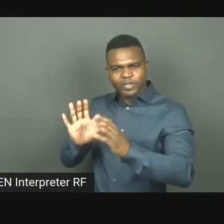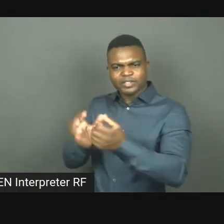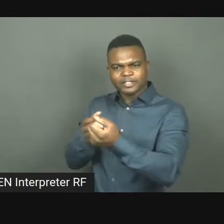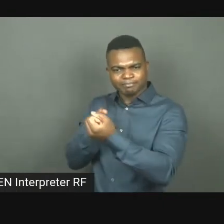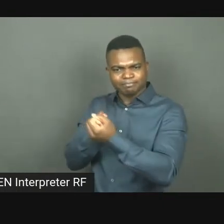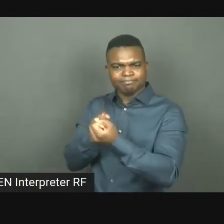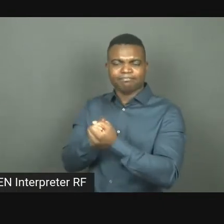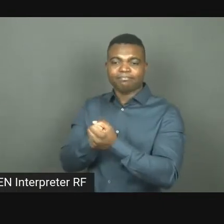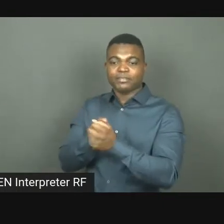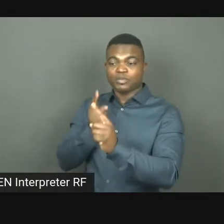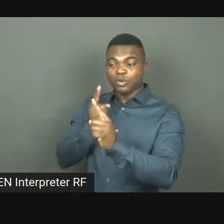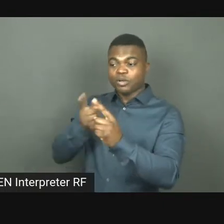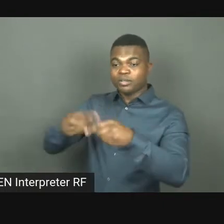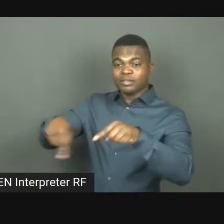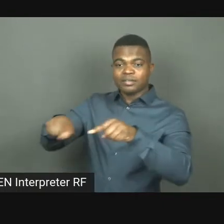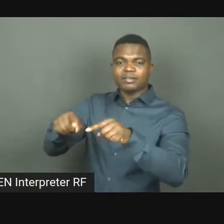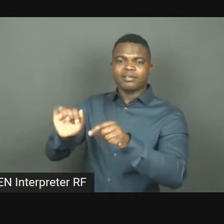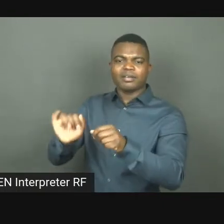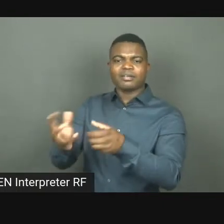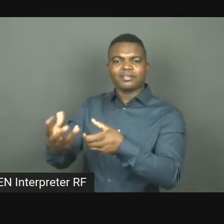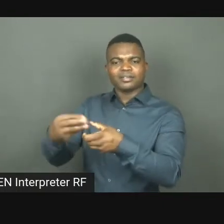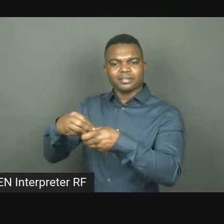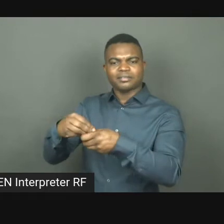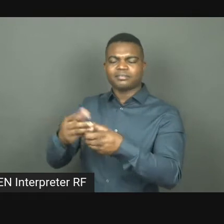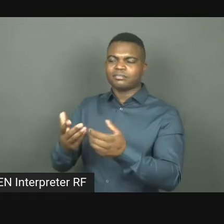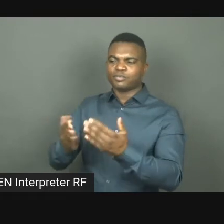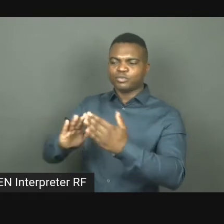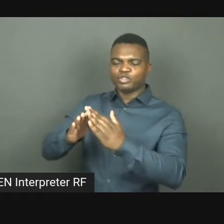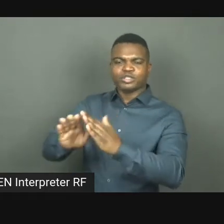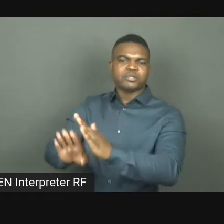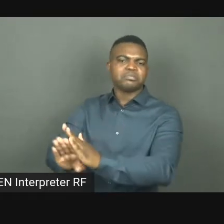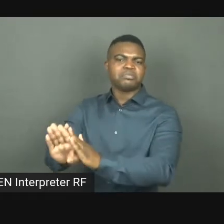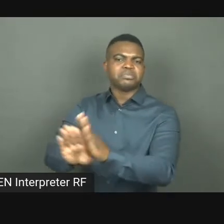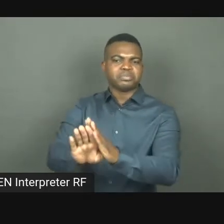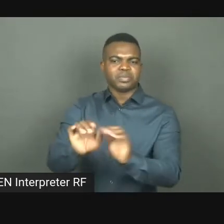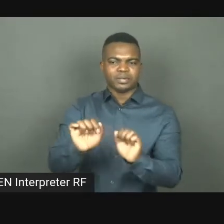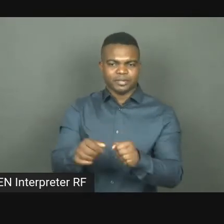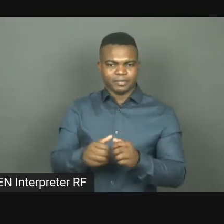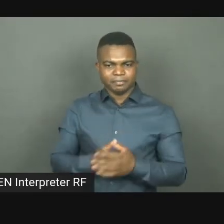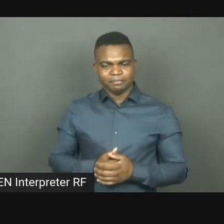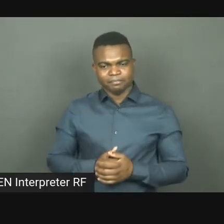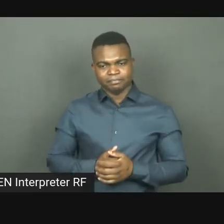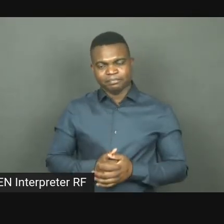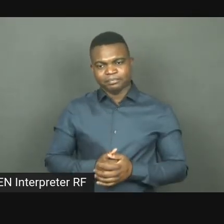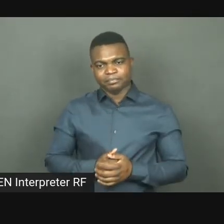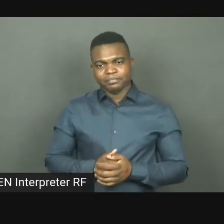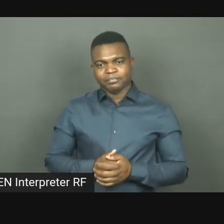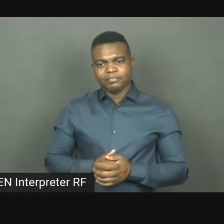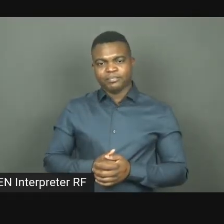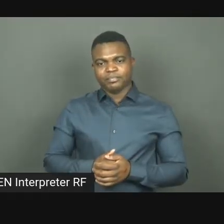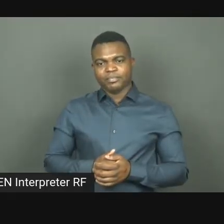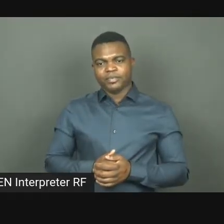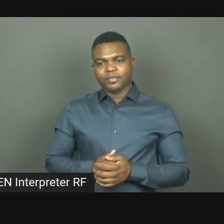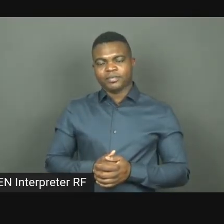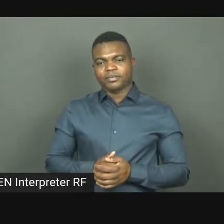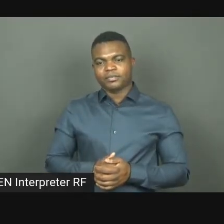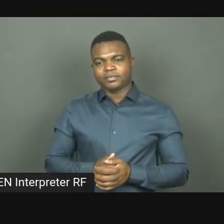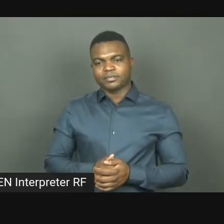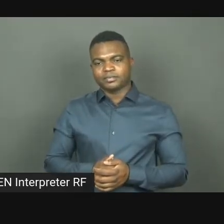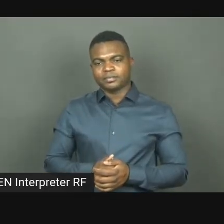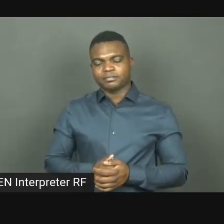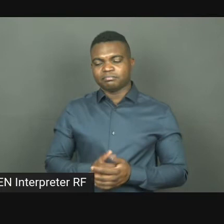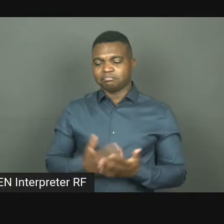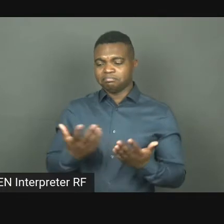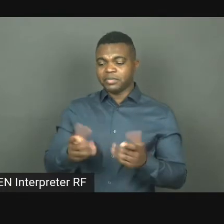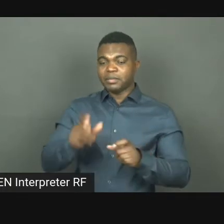programs that worked better, and to educate and to enhance and enrich the experiences of those in the United States